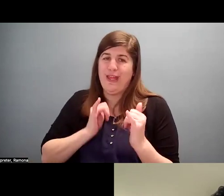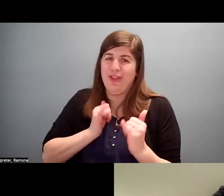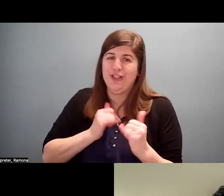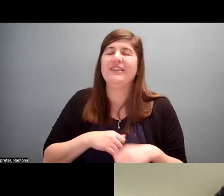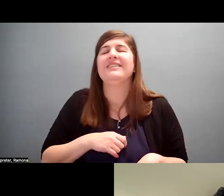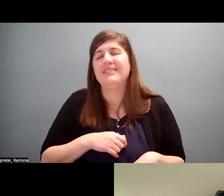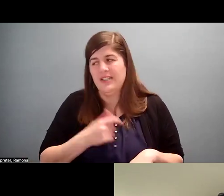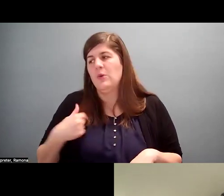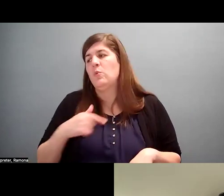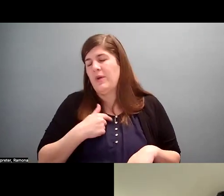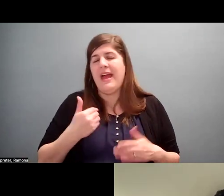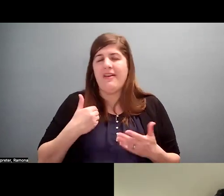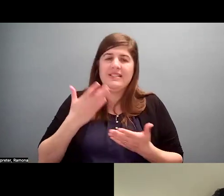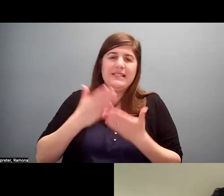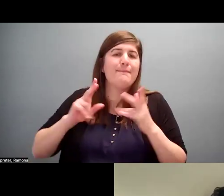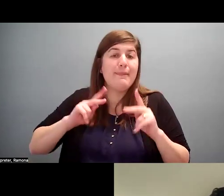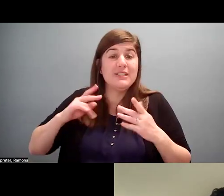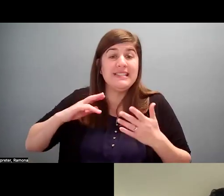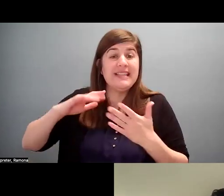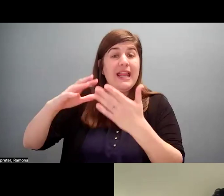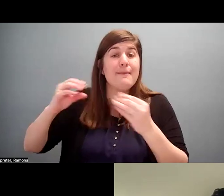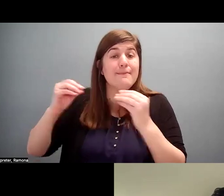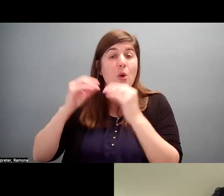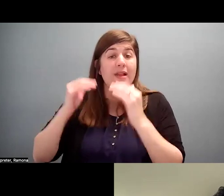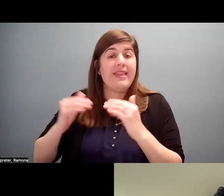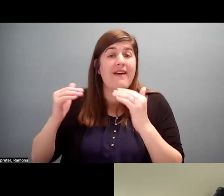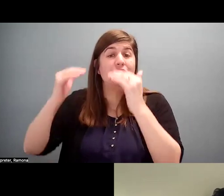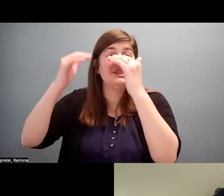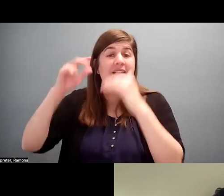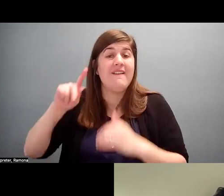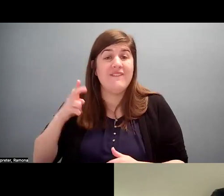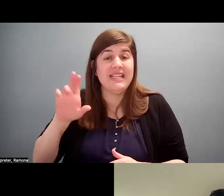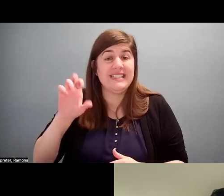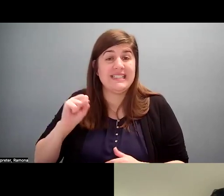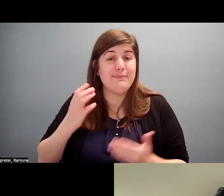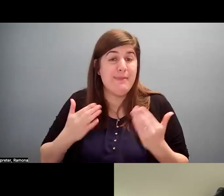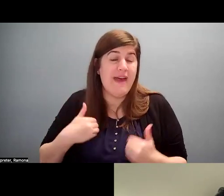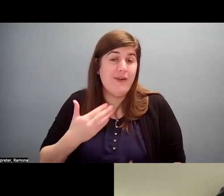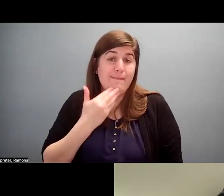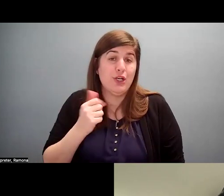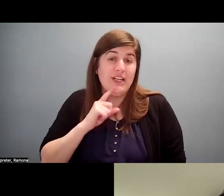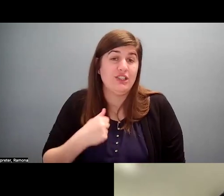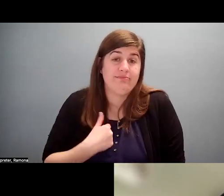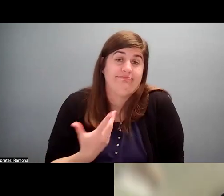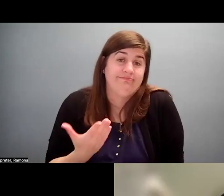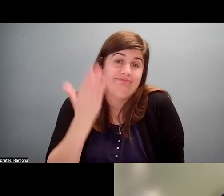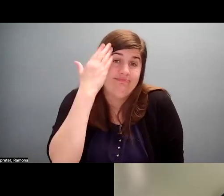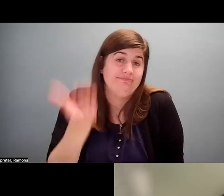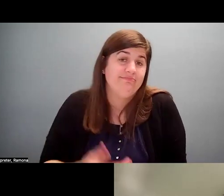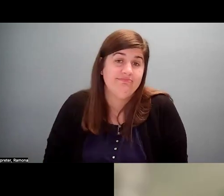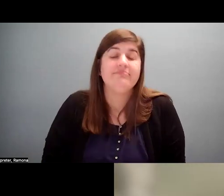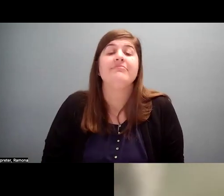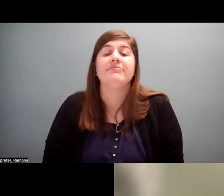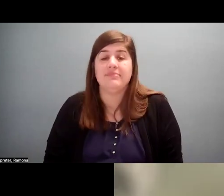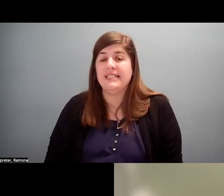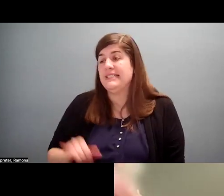that study like more levels of physics that maybe have a better answer. I wouldn't know. On a similar,